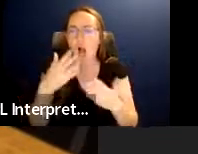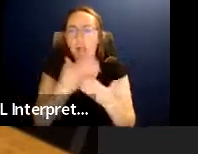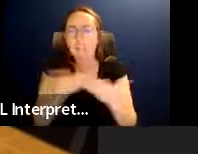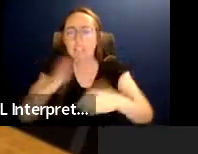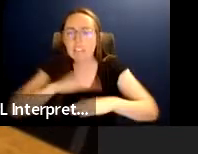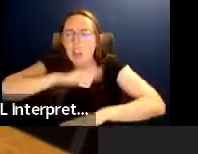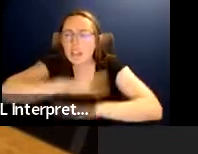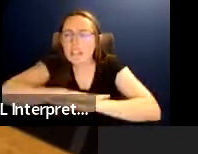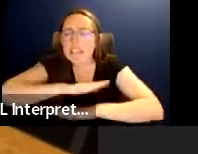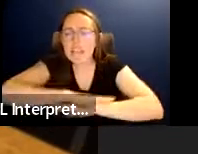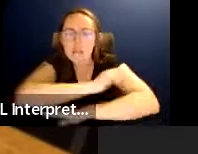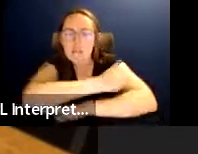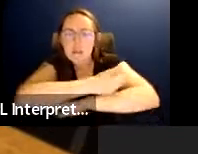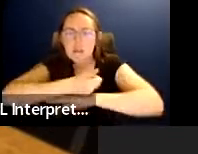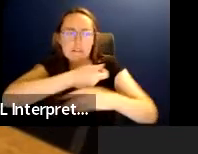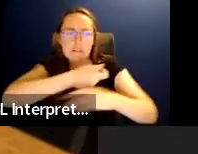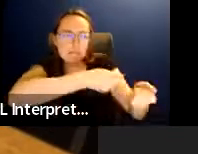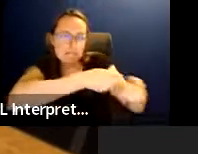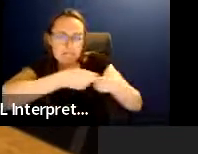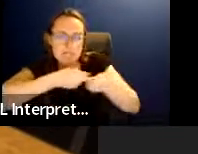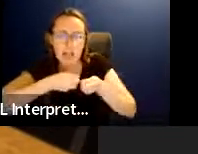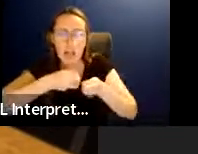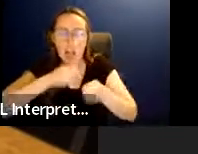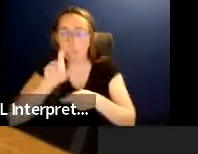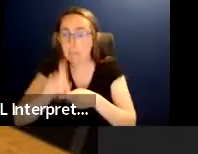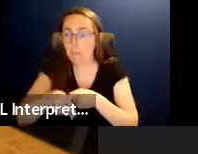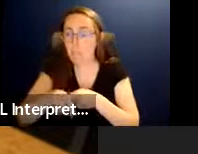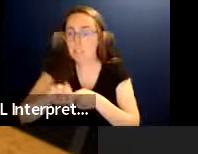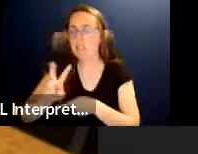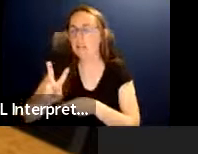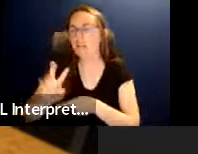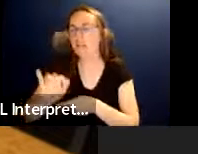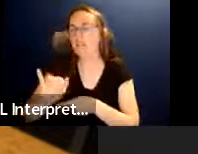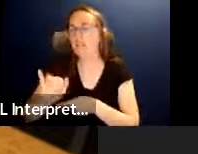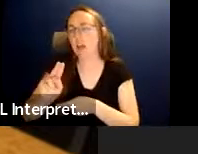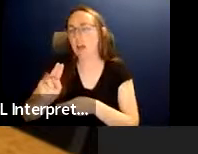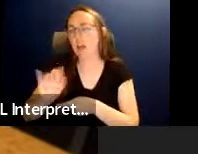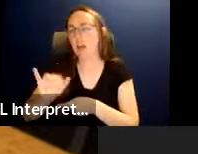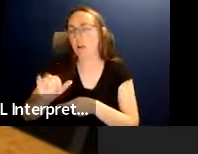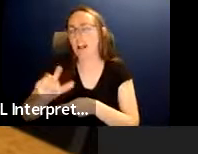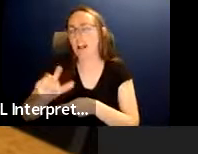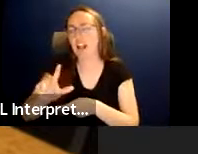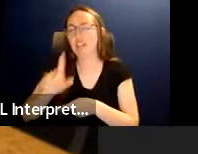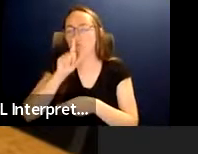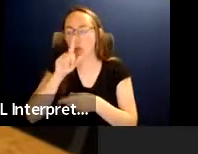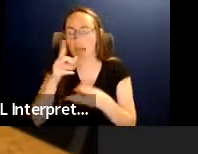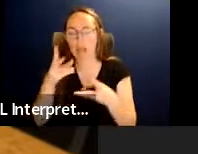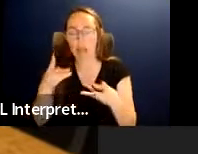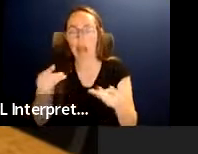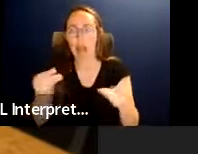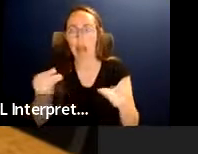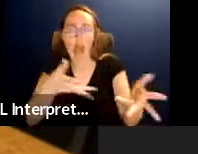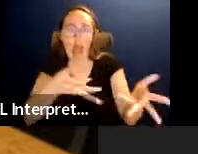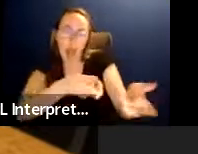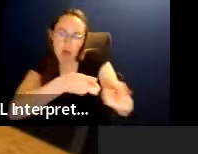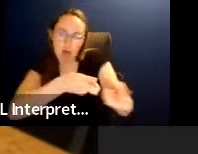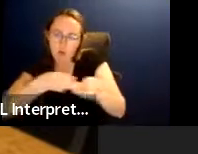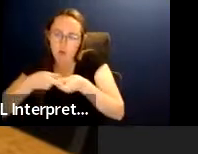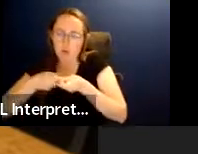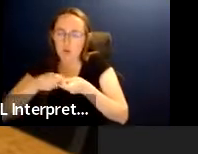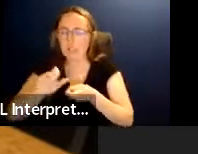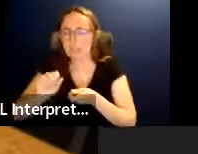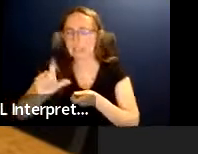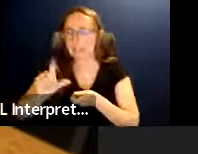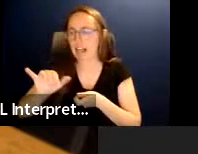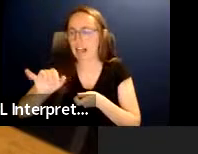top, and vinyl slides very, very, it's really slippery material, so it slides across the table, it